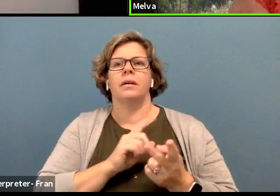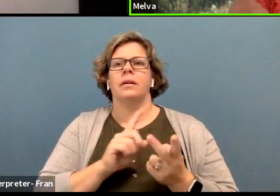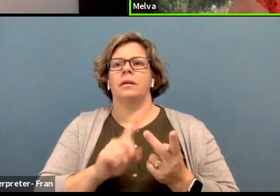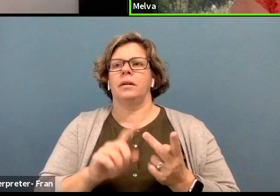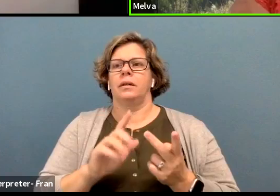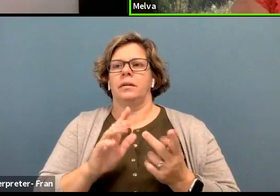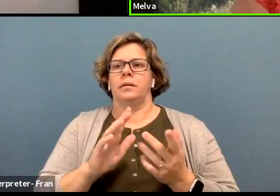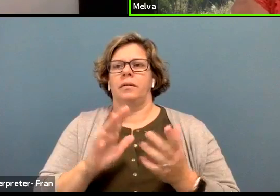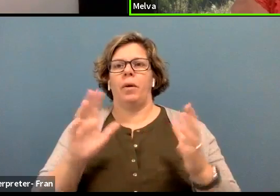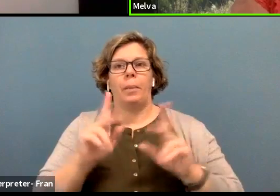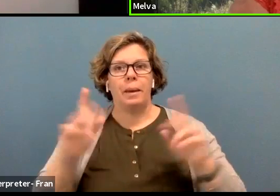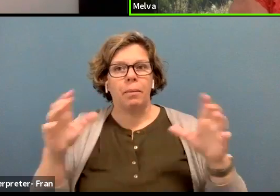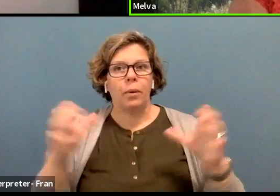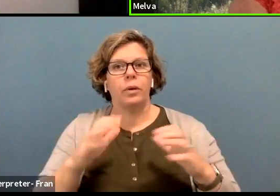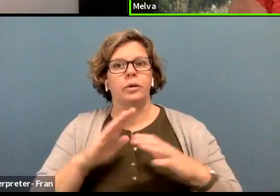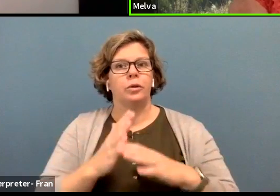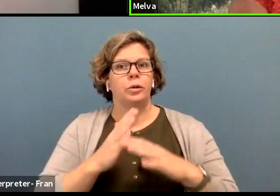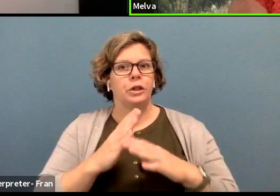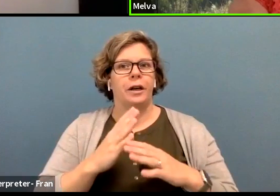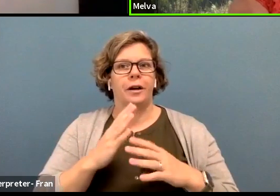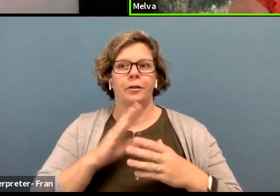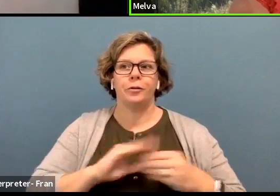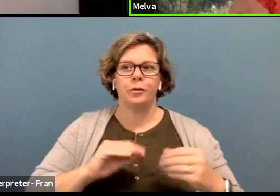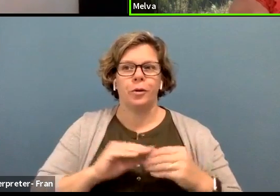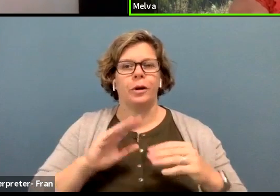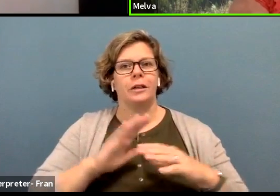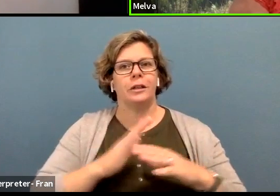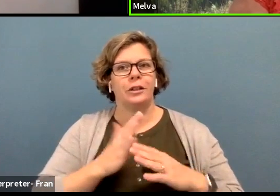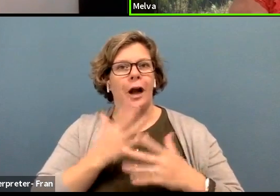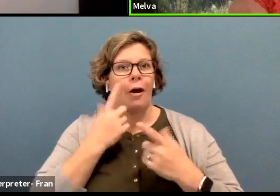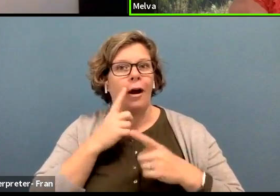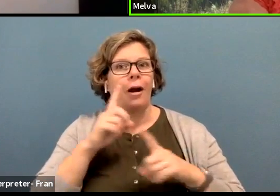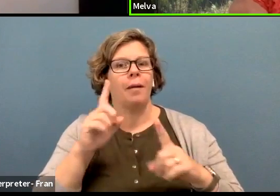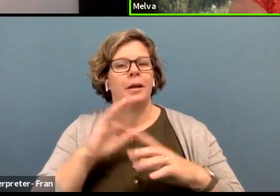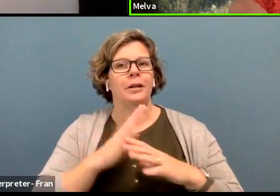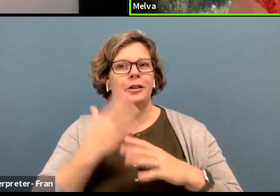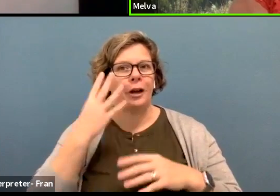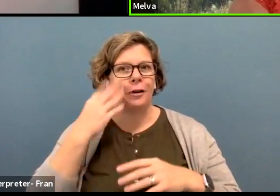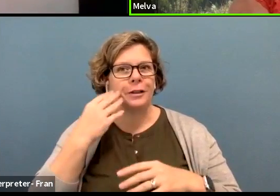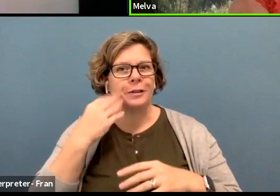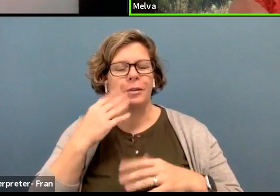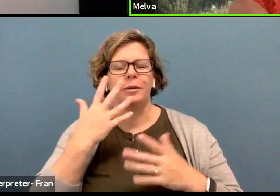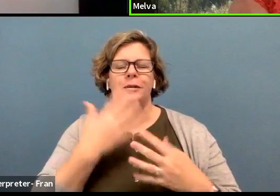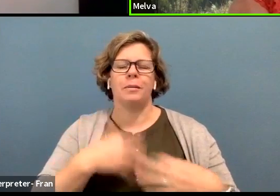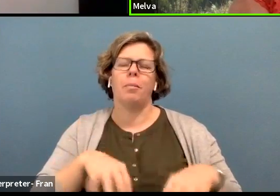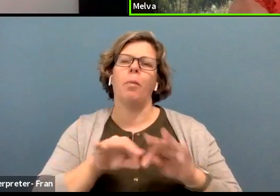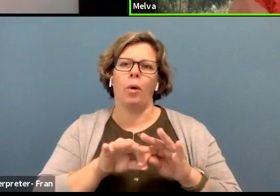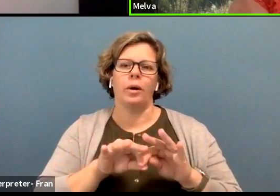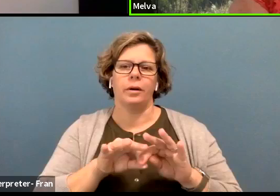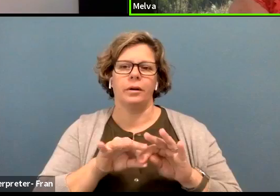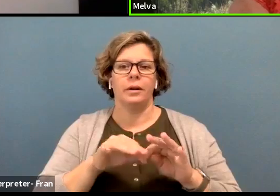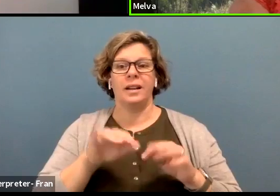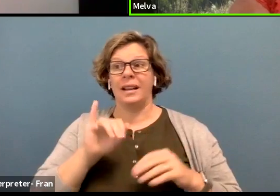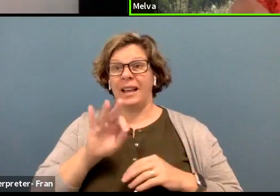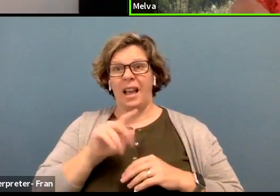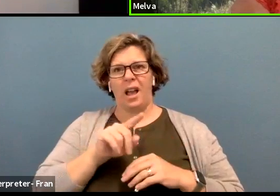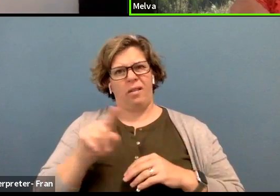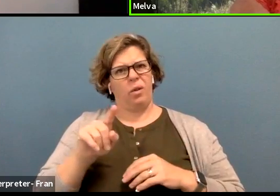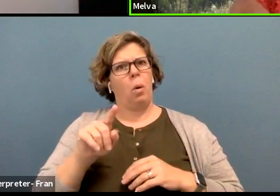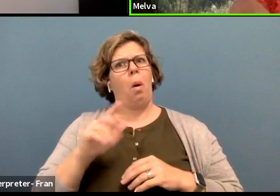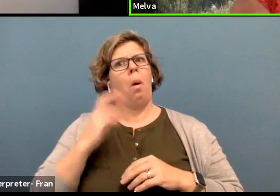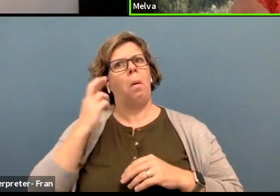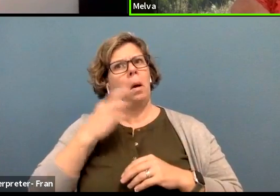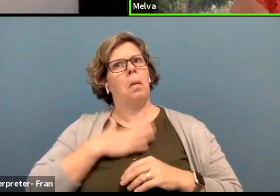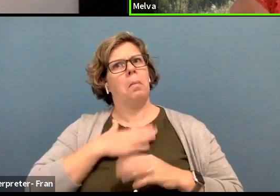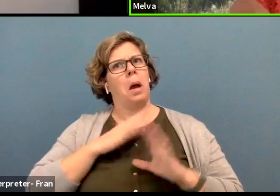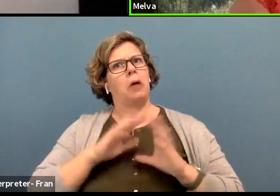share stories and to share accomplishments is very important. And so if you think you have a story, it's